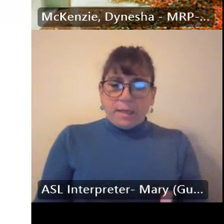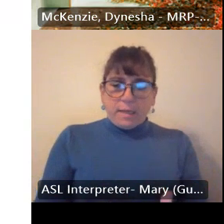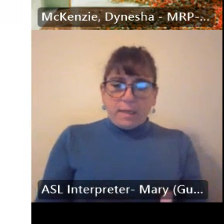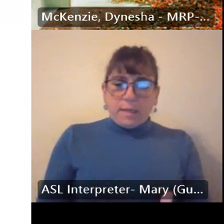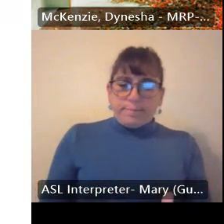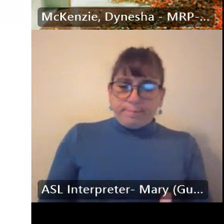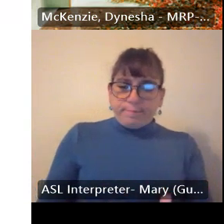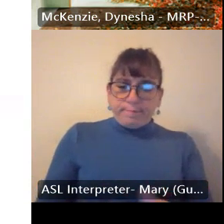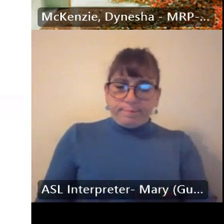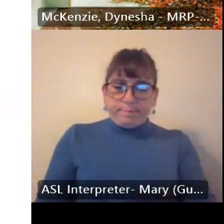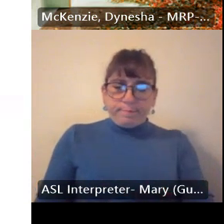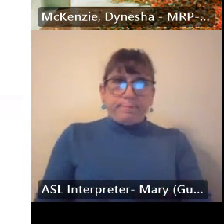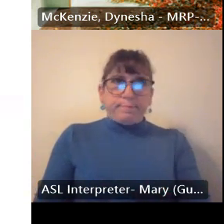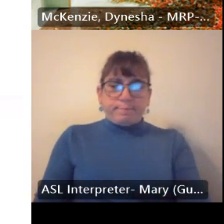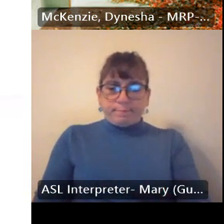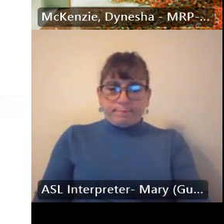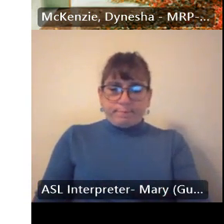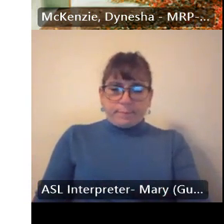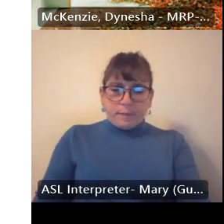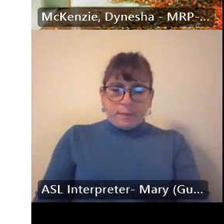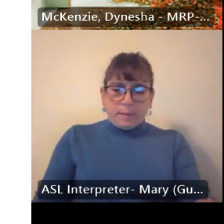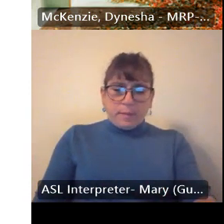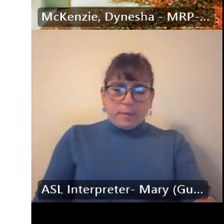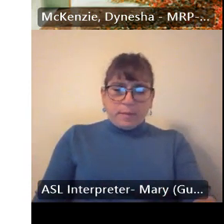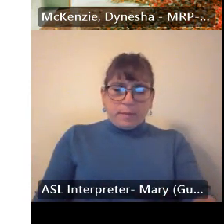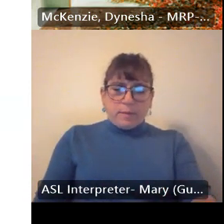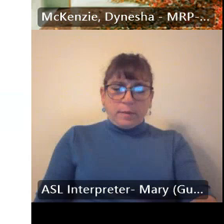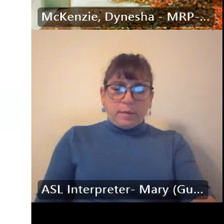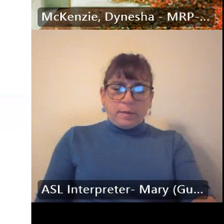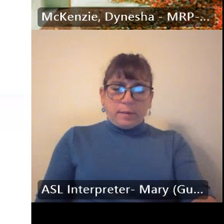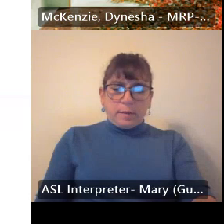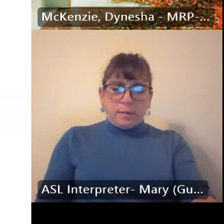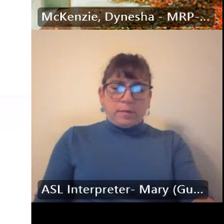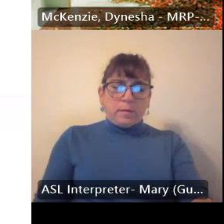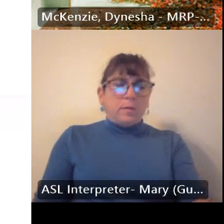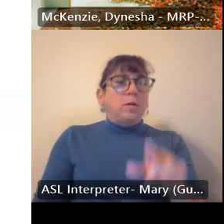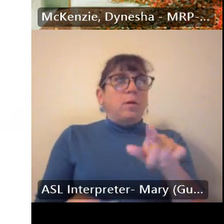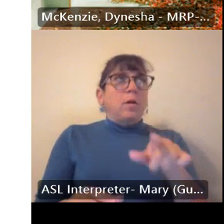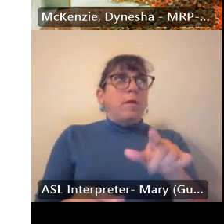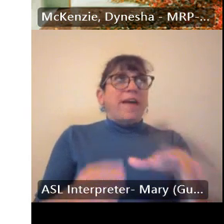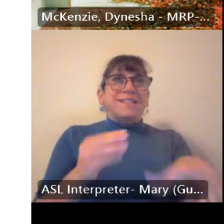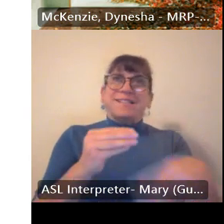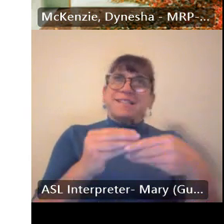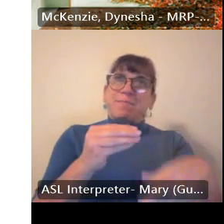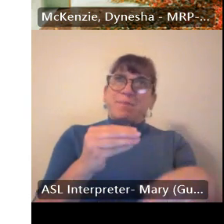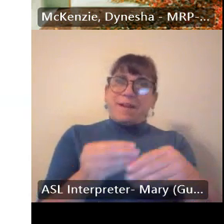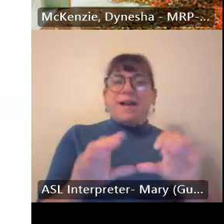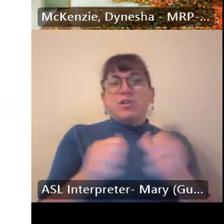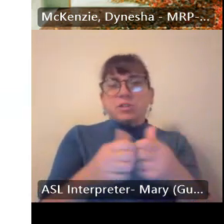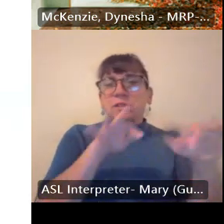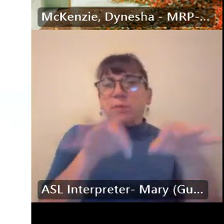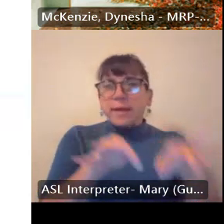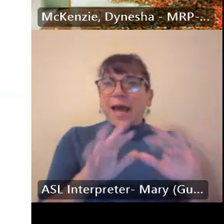Okay. Yeah, our agencies tell us how to do things, and that is supplemental to A11. And sometimes we might